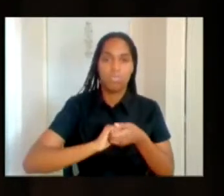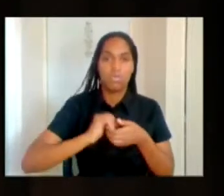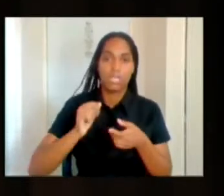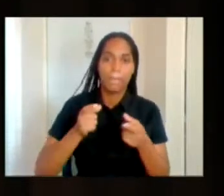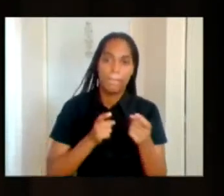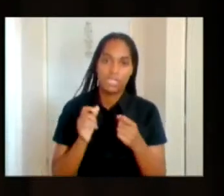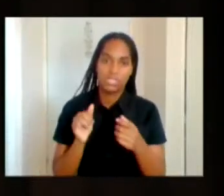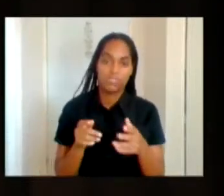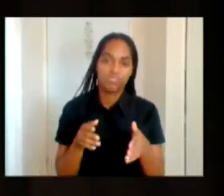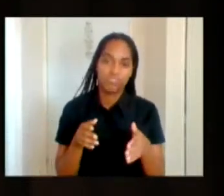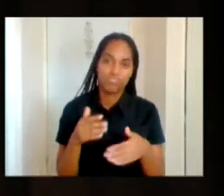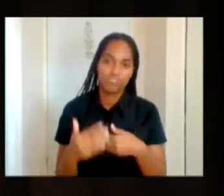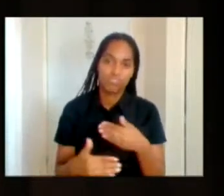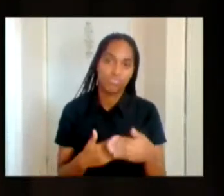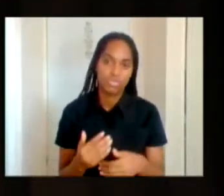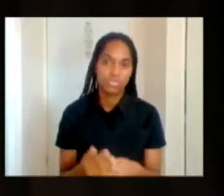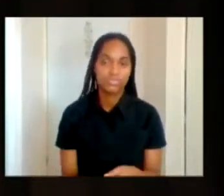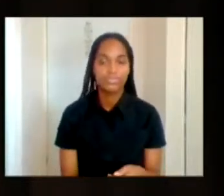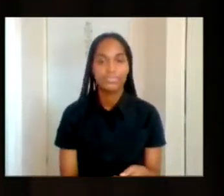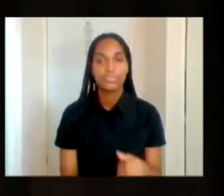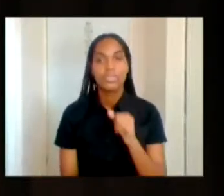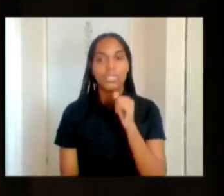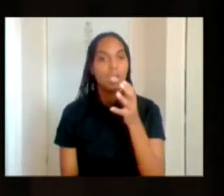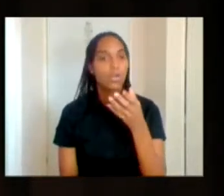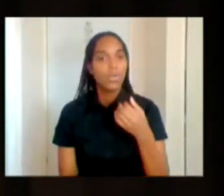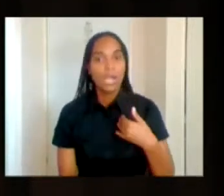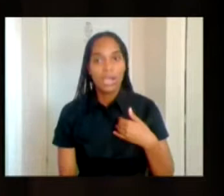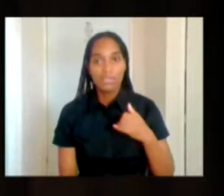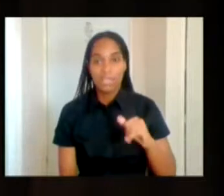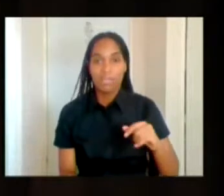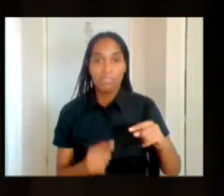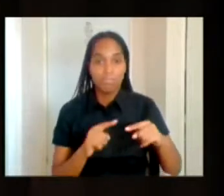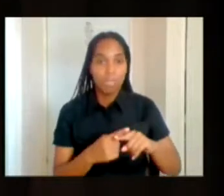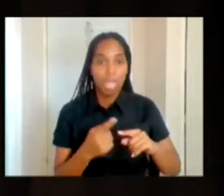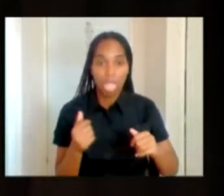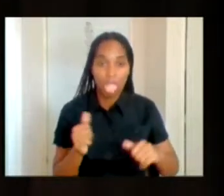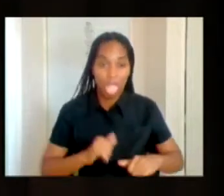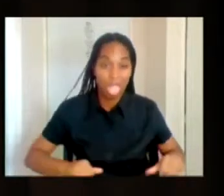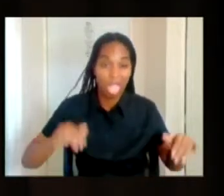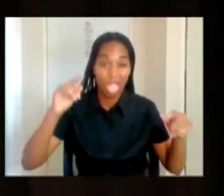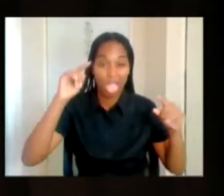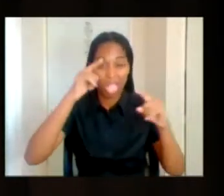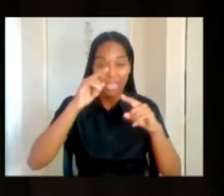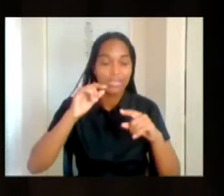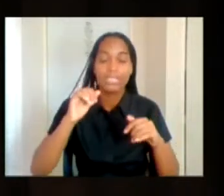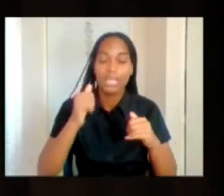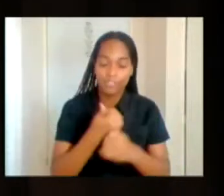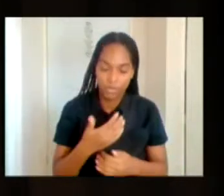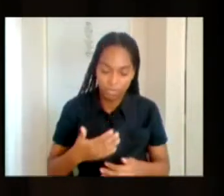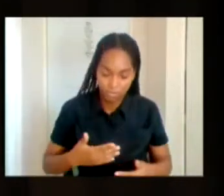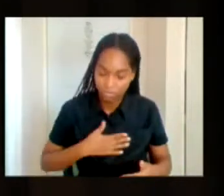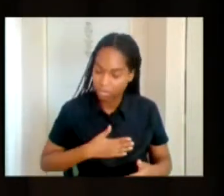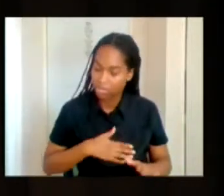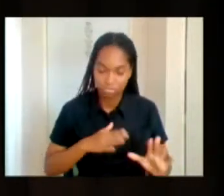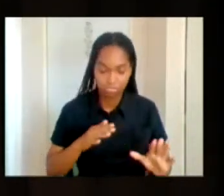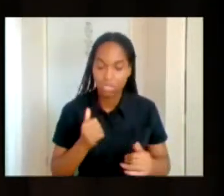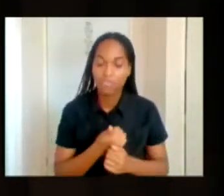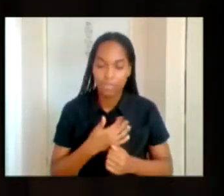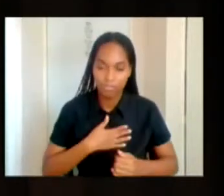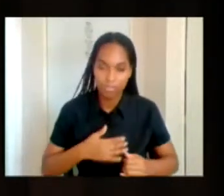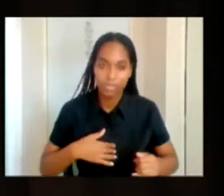of broadcasters. So you don't want to have the pain for everyone else, and everyone is treated the same way.